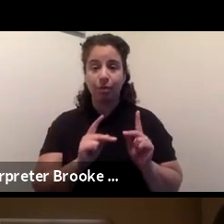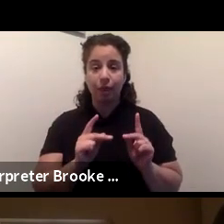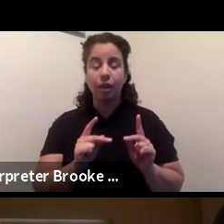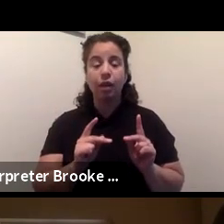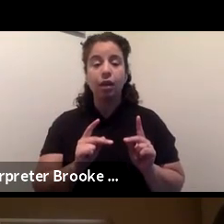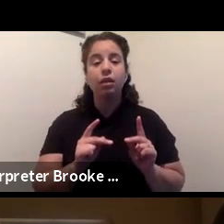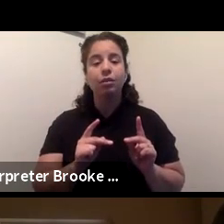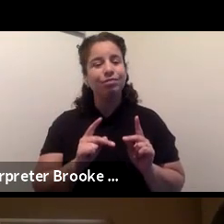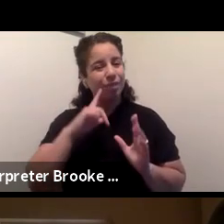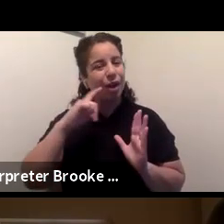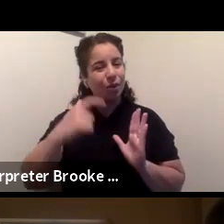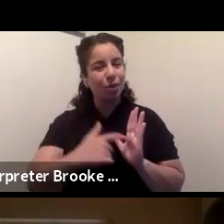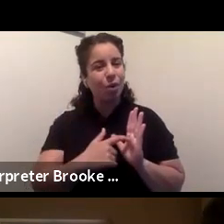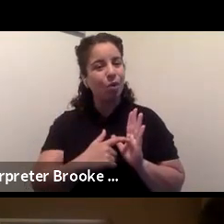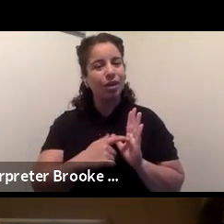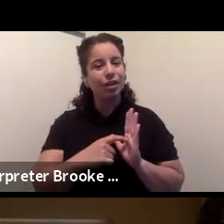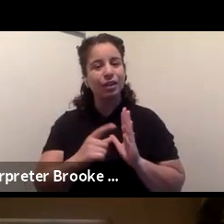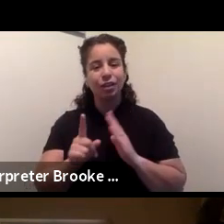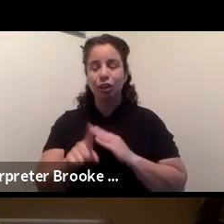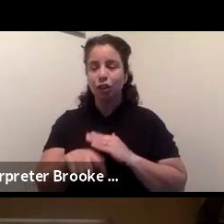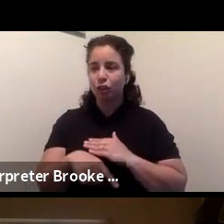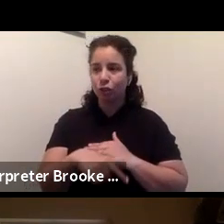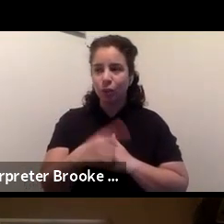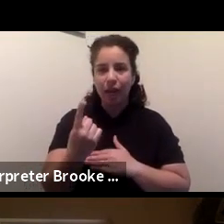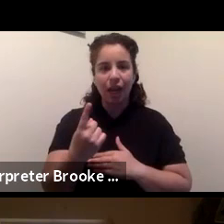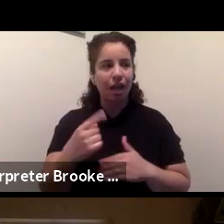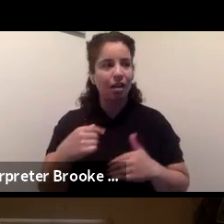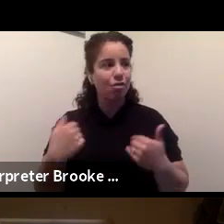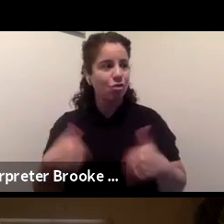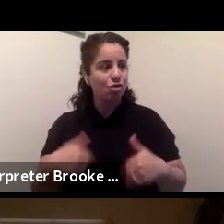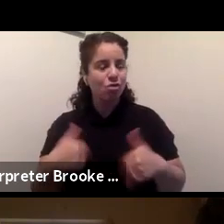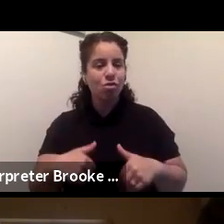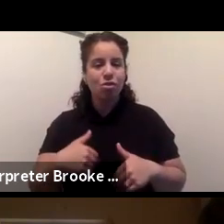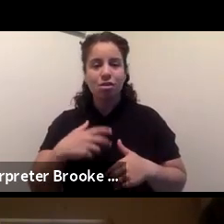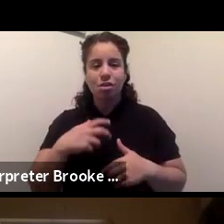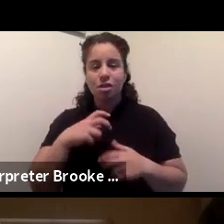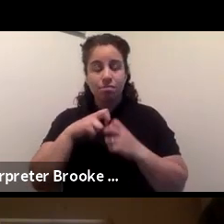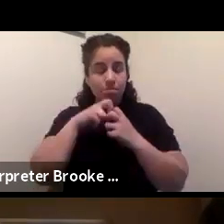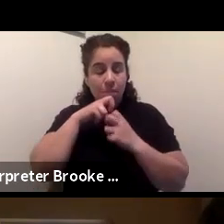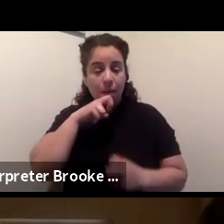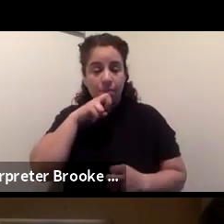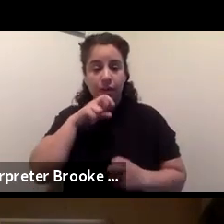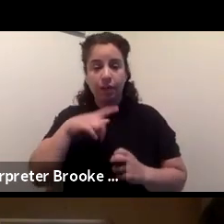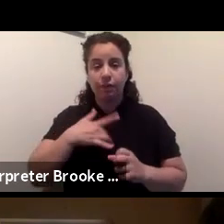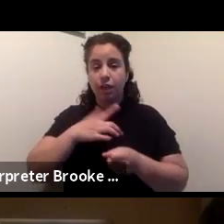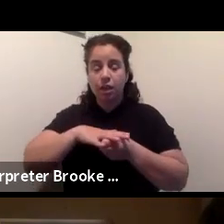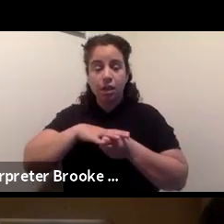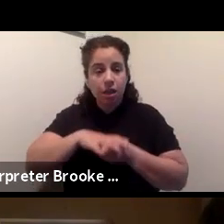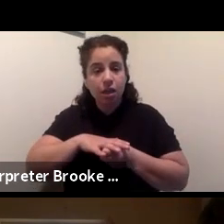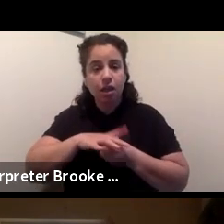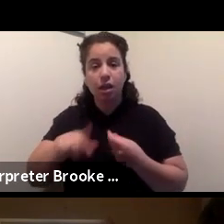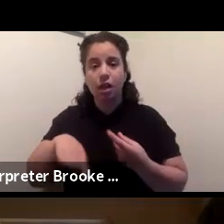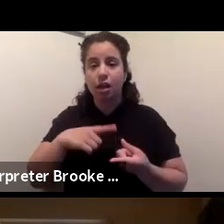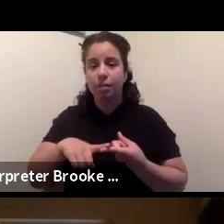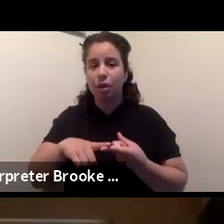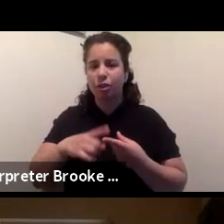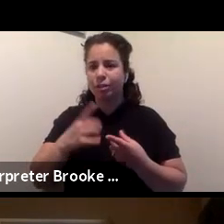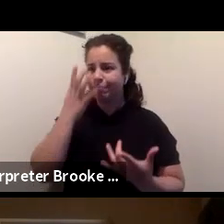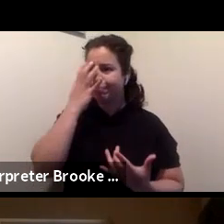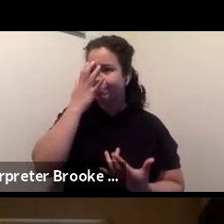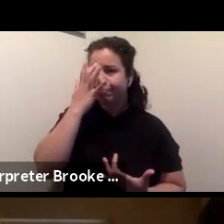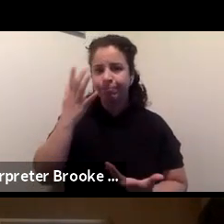the kind of awe and depthful frustration simultaneously about the ways in which the